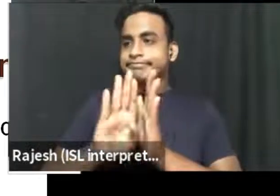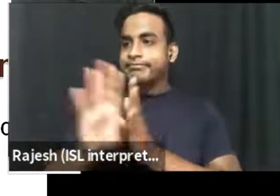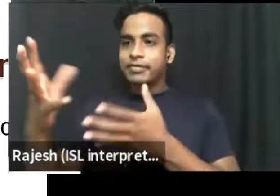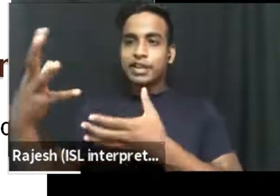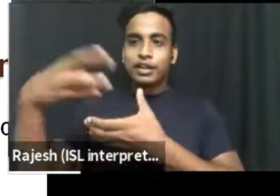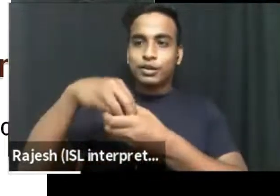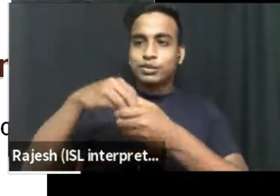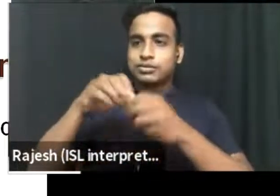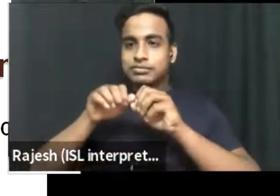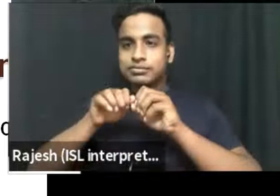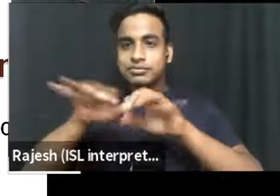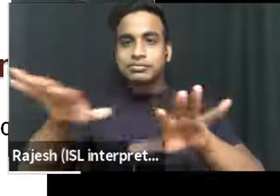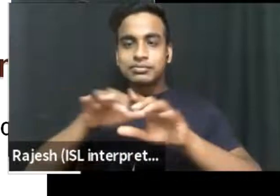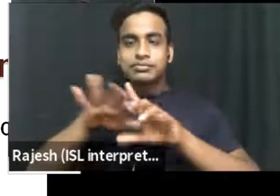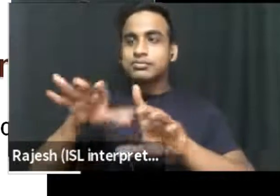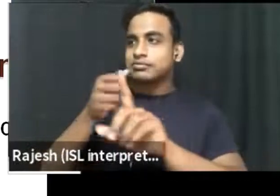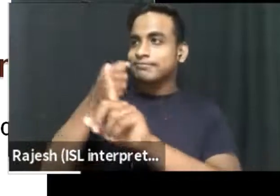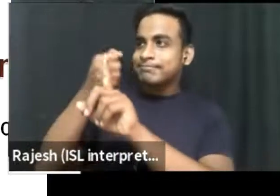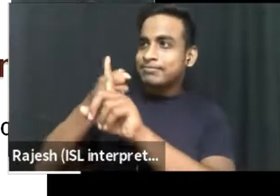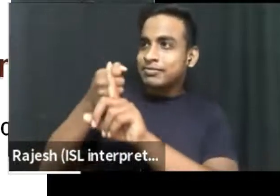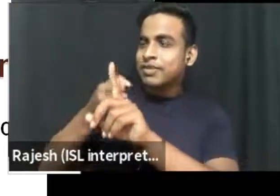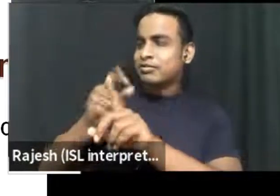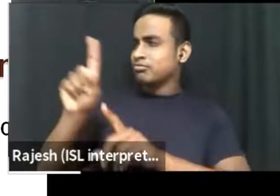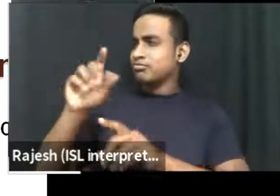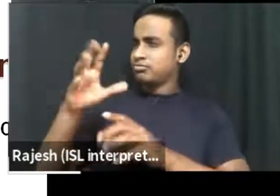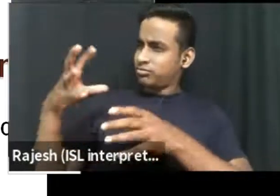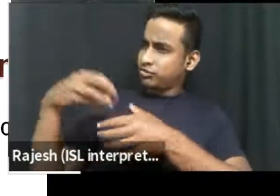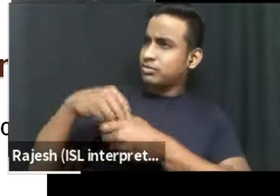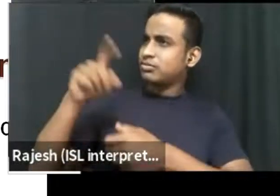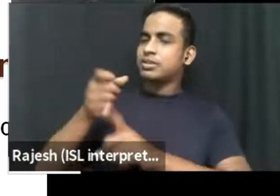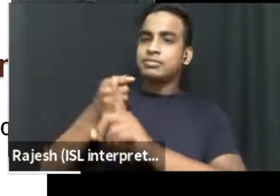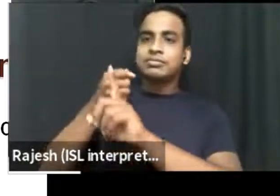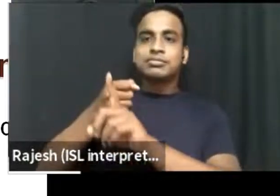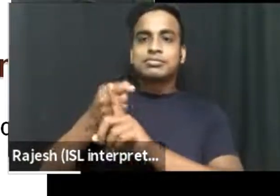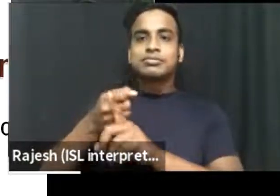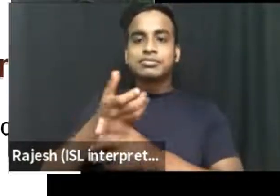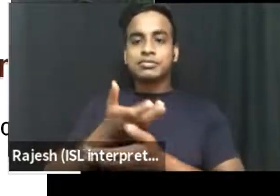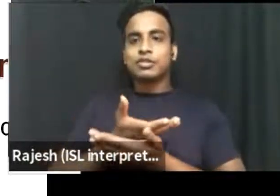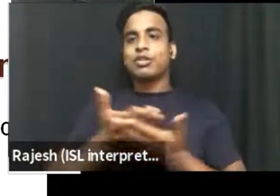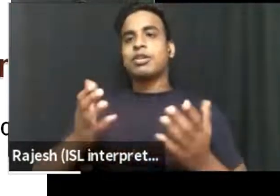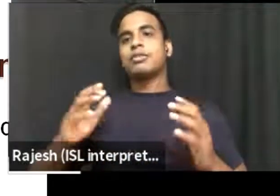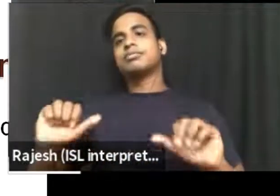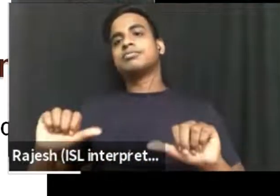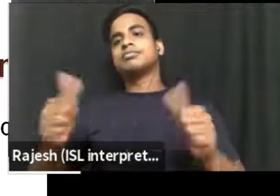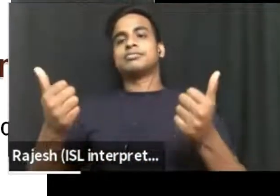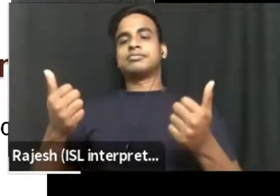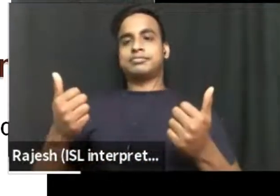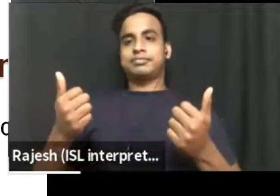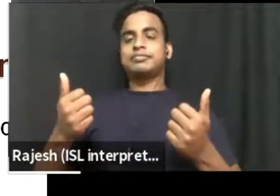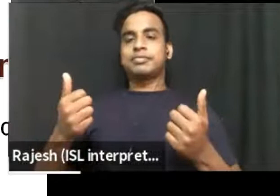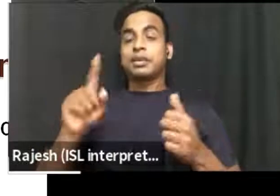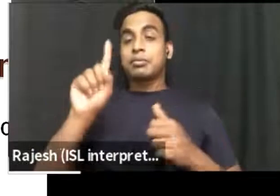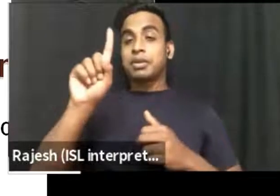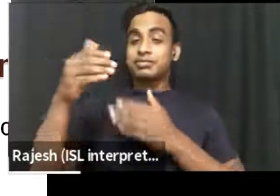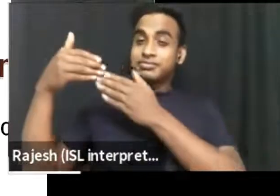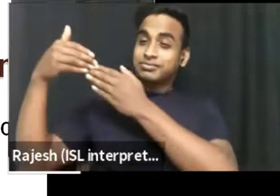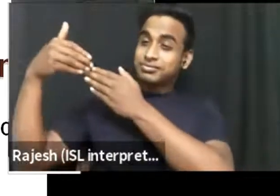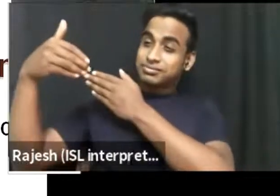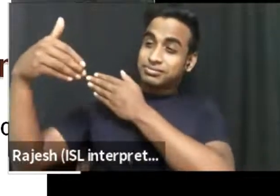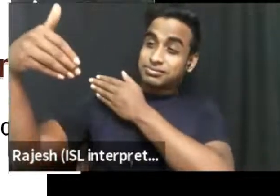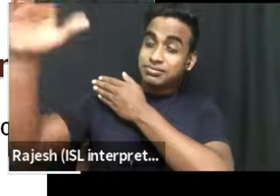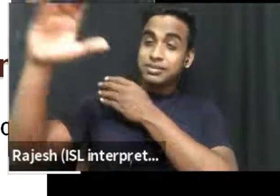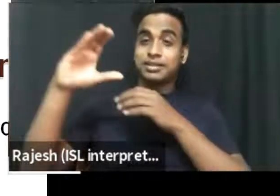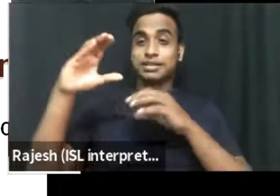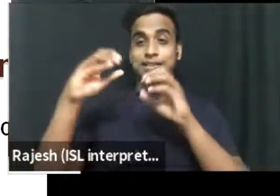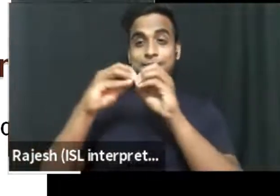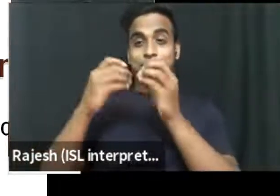fight all forms of exclusion. And it is, but sustainability of the CBR programs